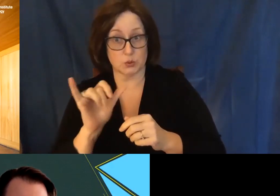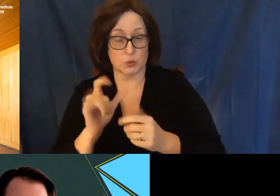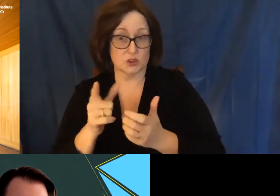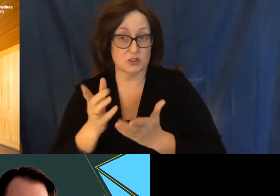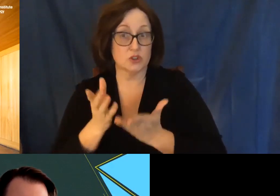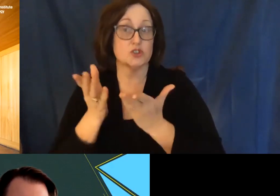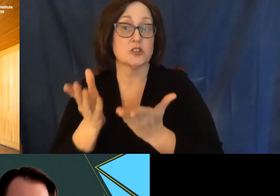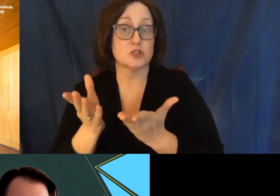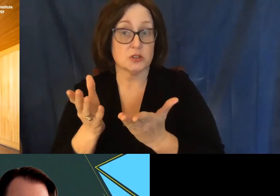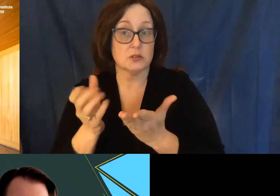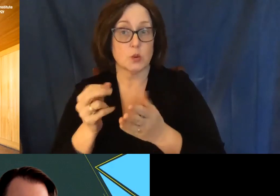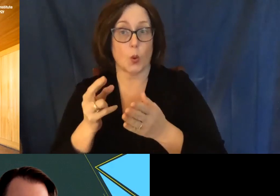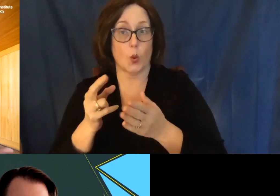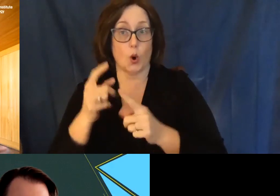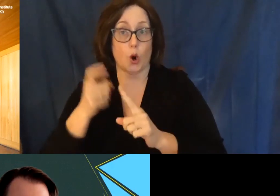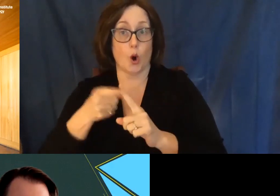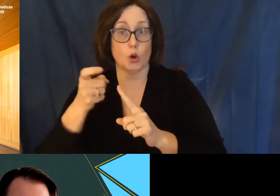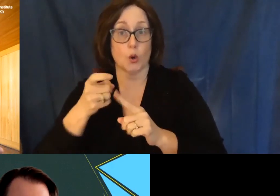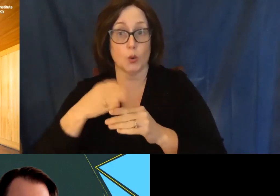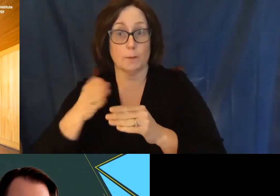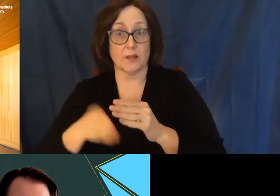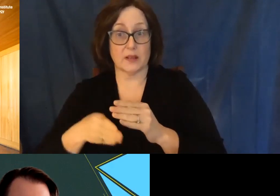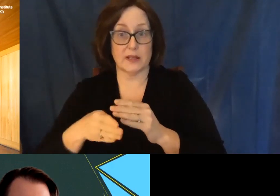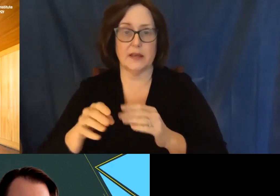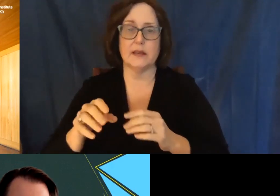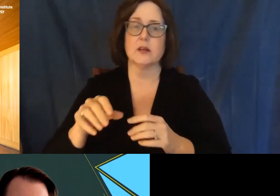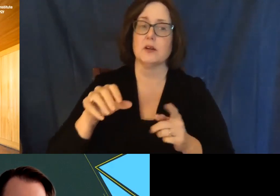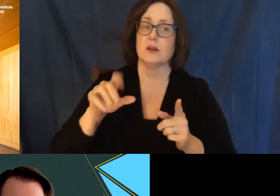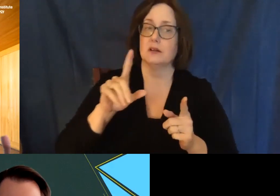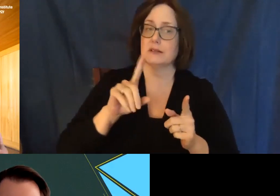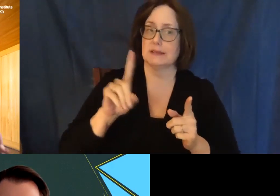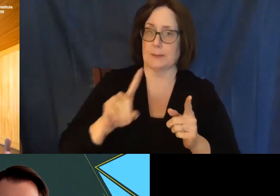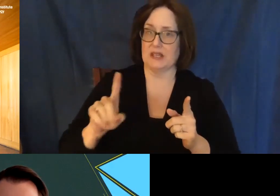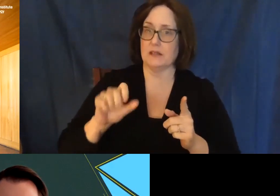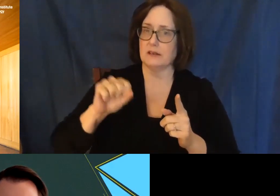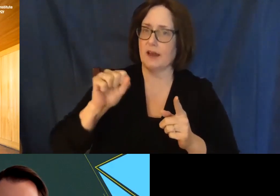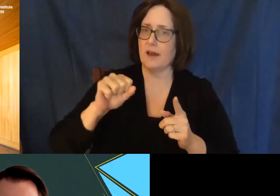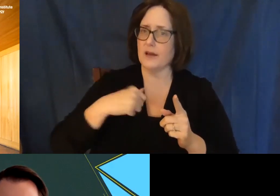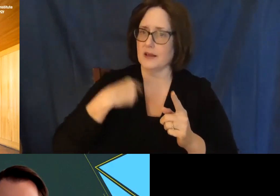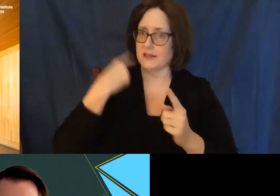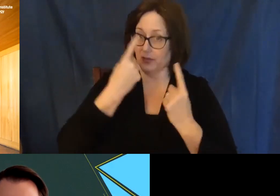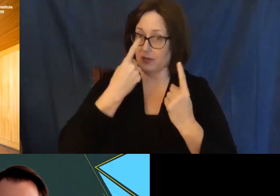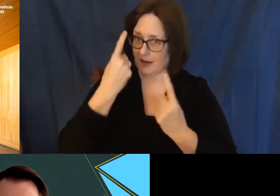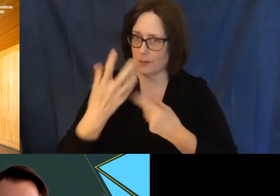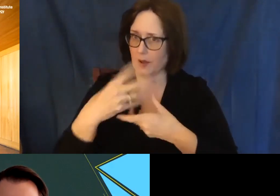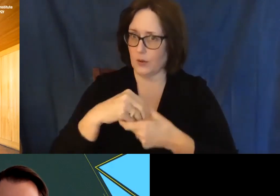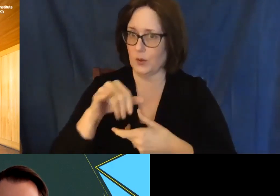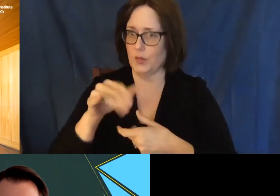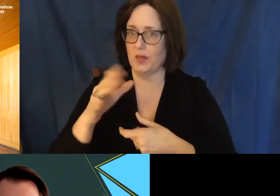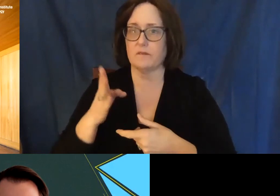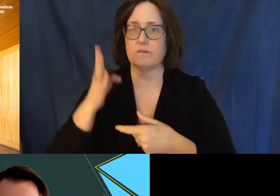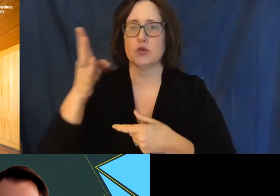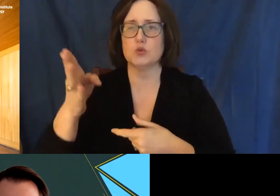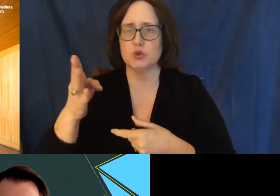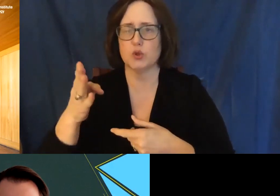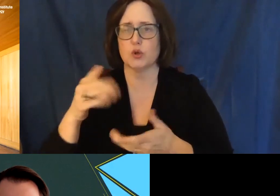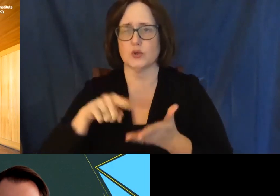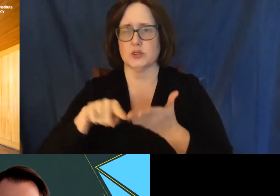of integrating that kind of features in the future study, because in this